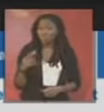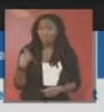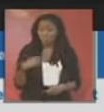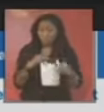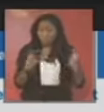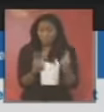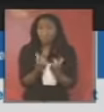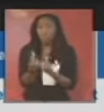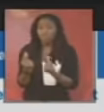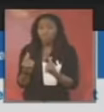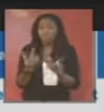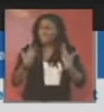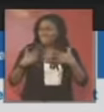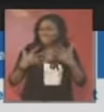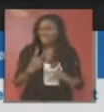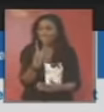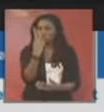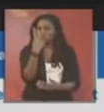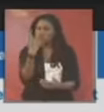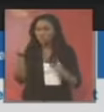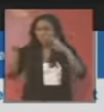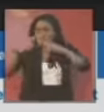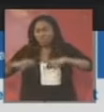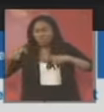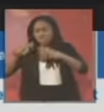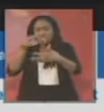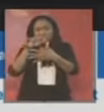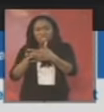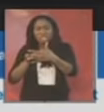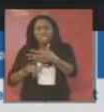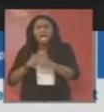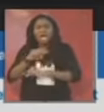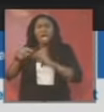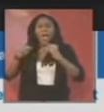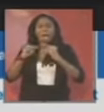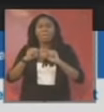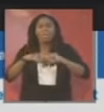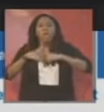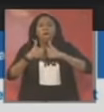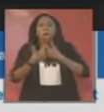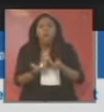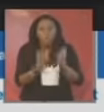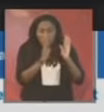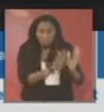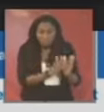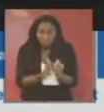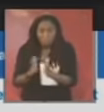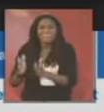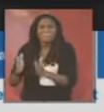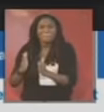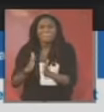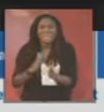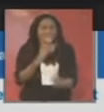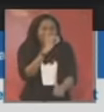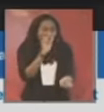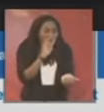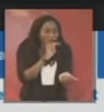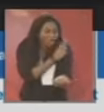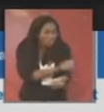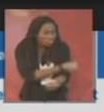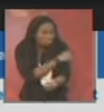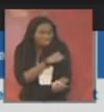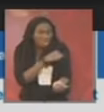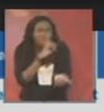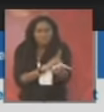2 research studies. One is preparedness of primary healthcare facilities for COVID-19, and the second is